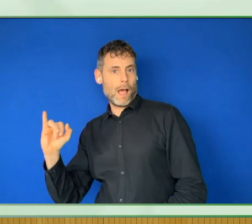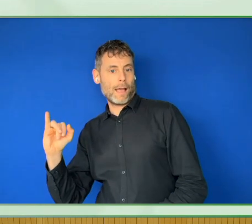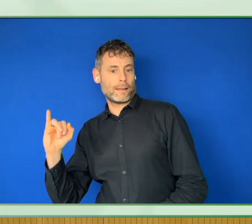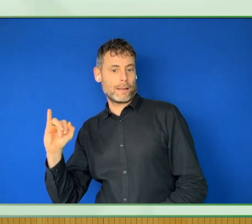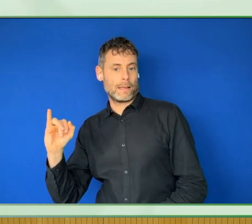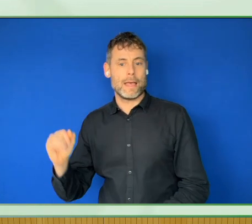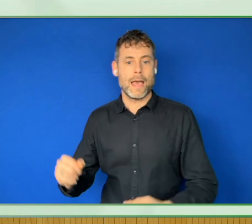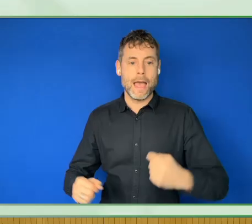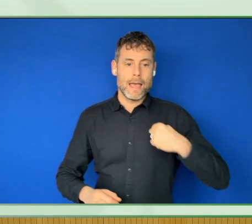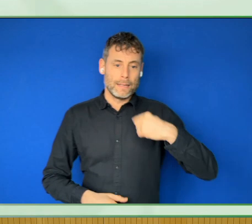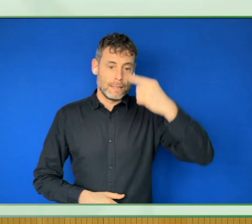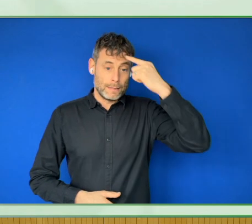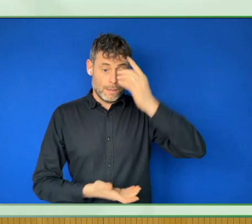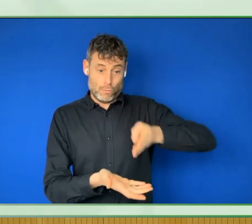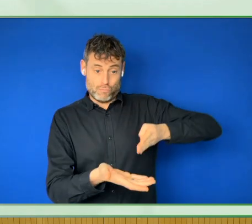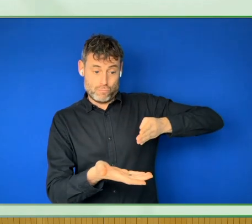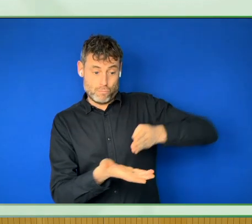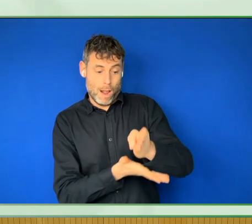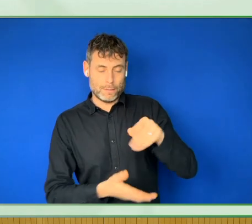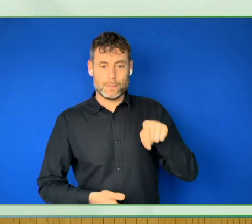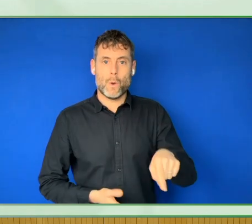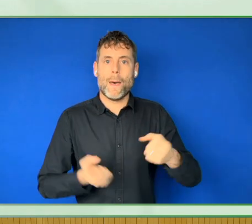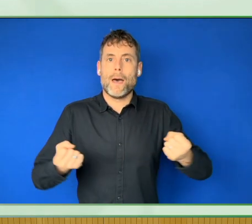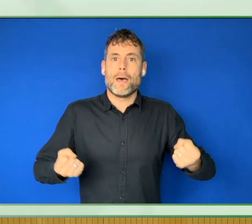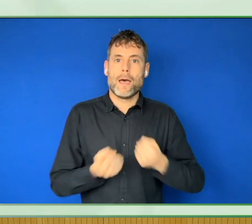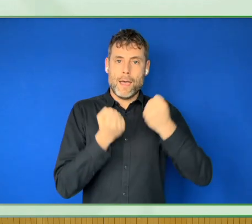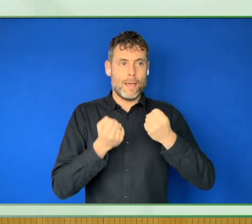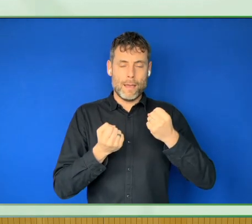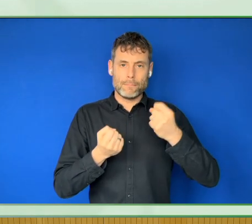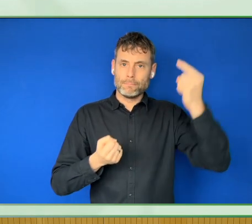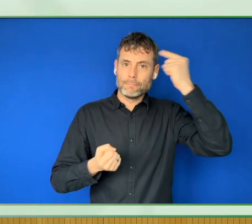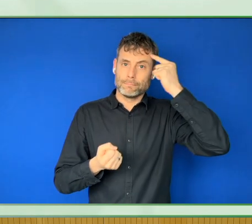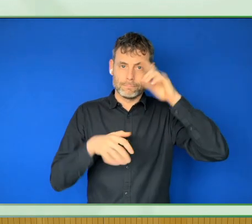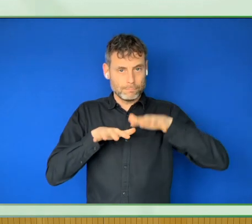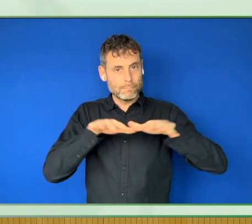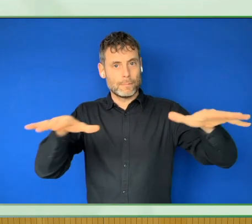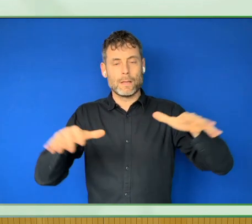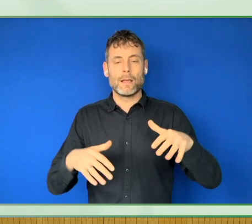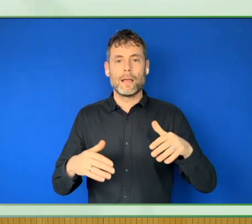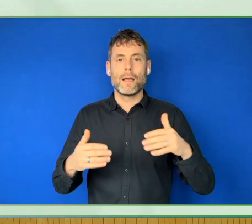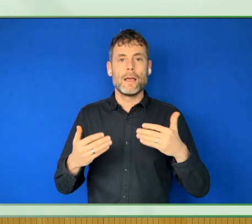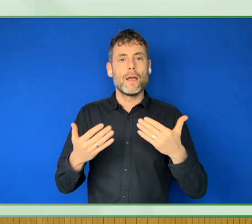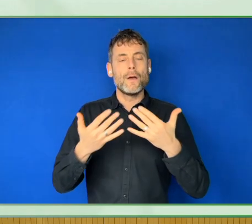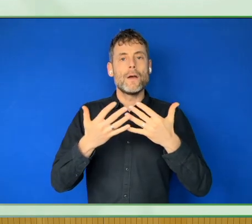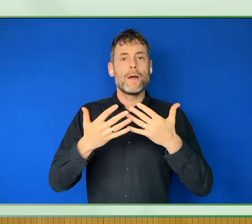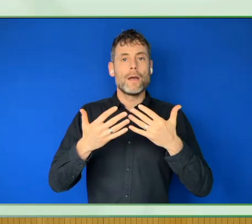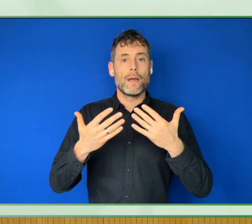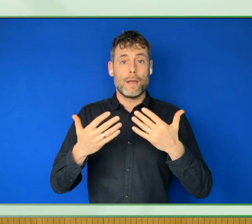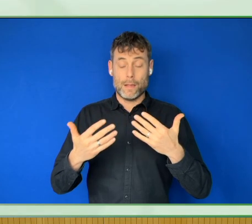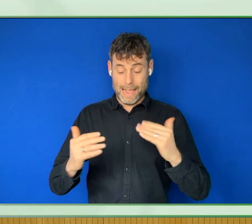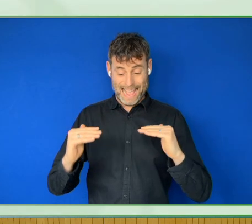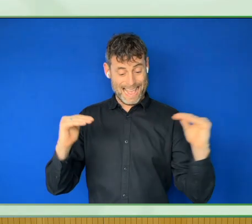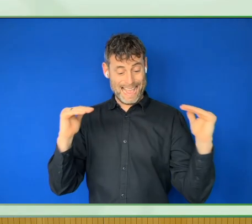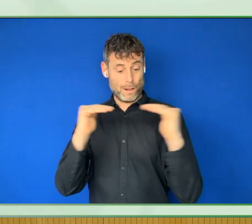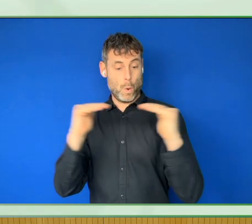where that language isn't normalized, or where inequality and equity, our rights are